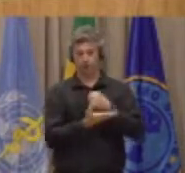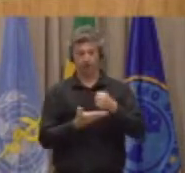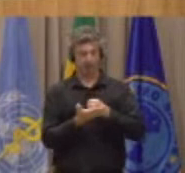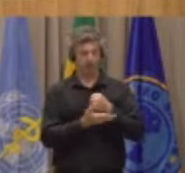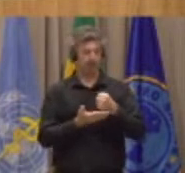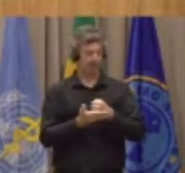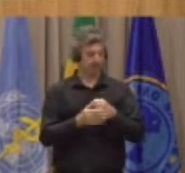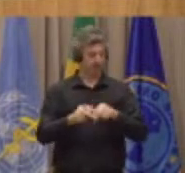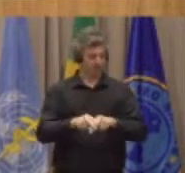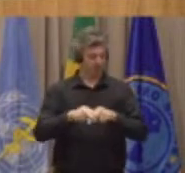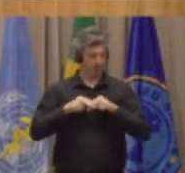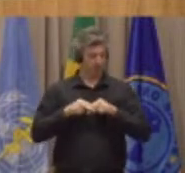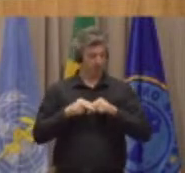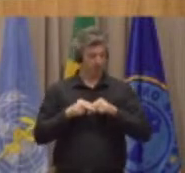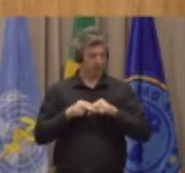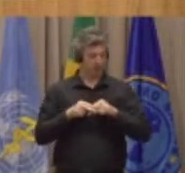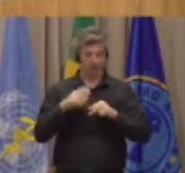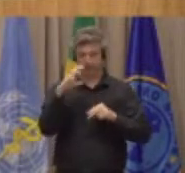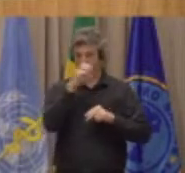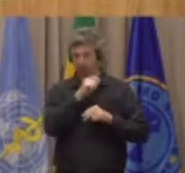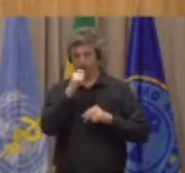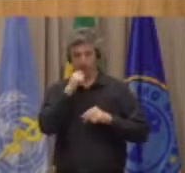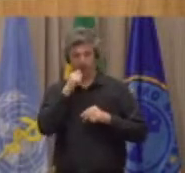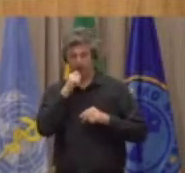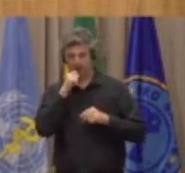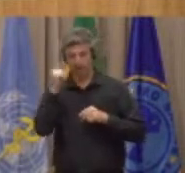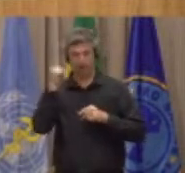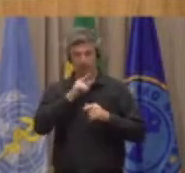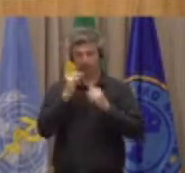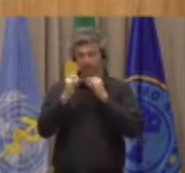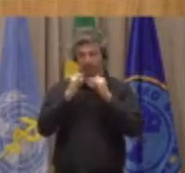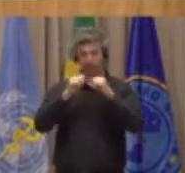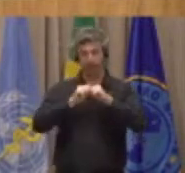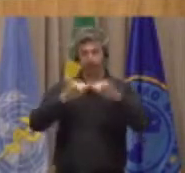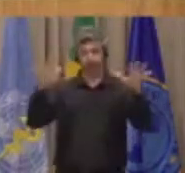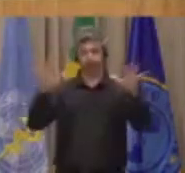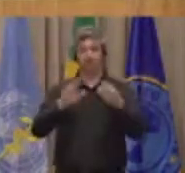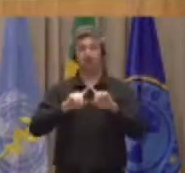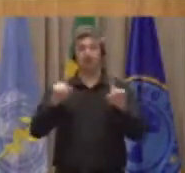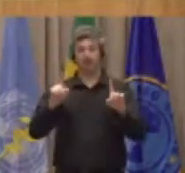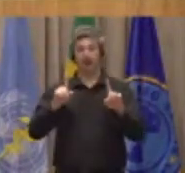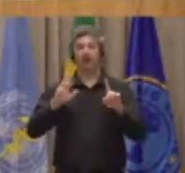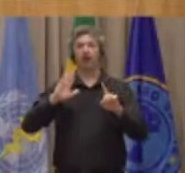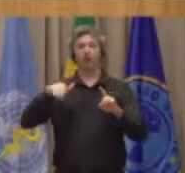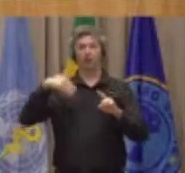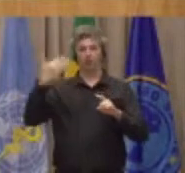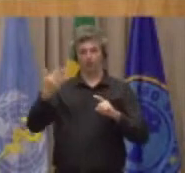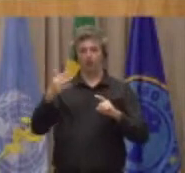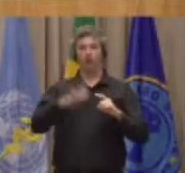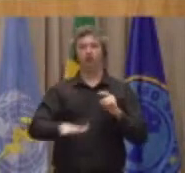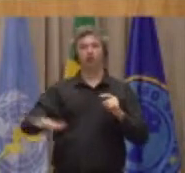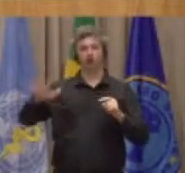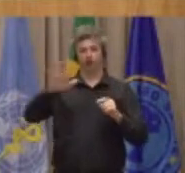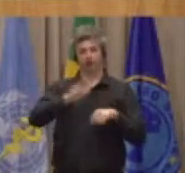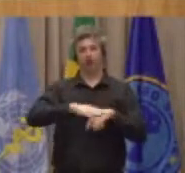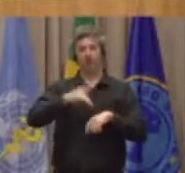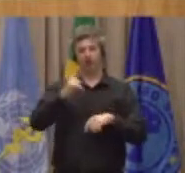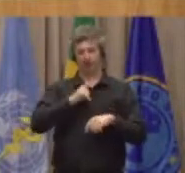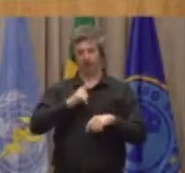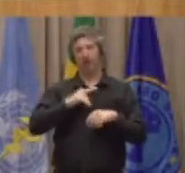It's a study case which is primary, that's why it's not so fast. So we have a